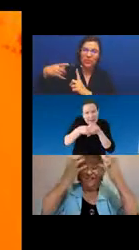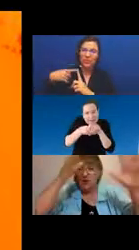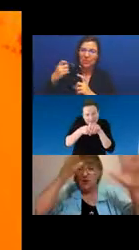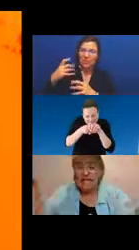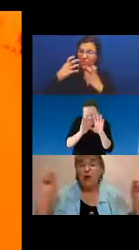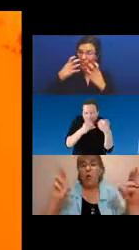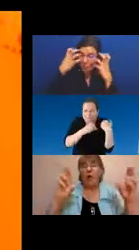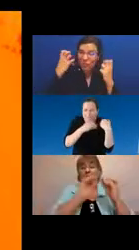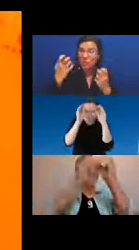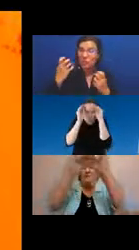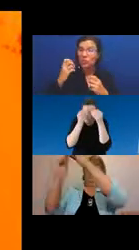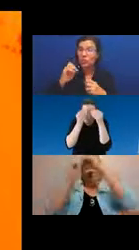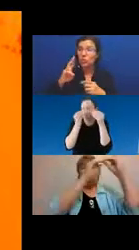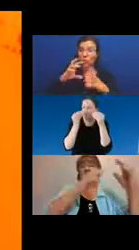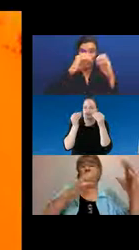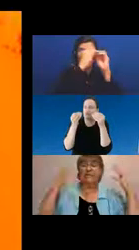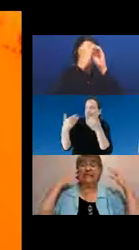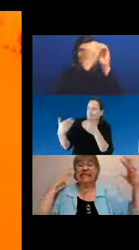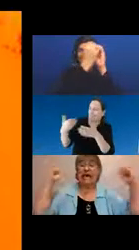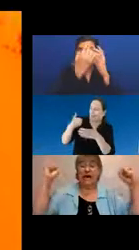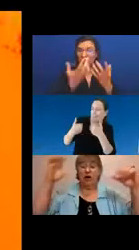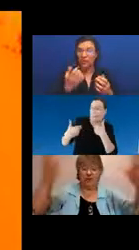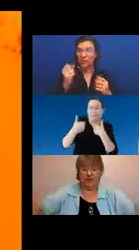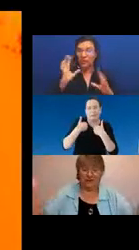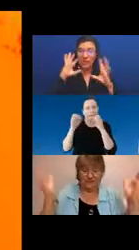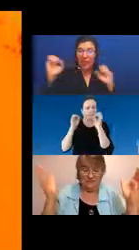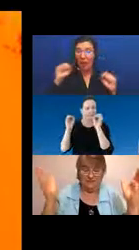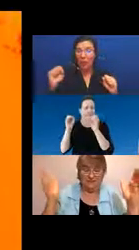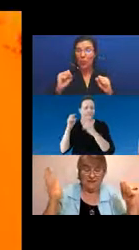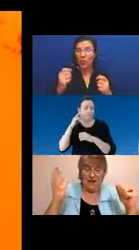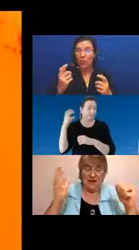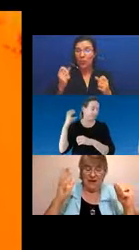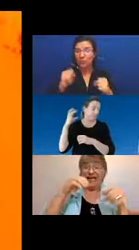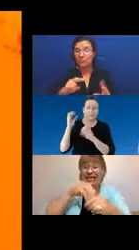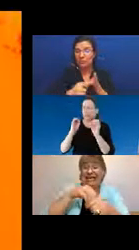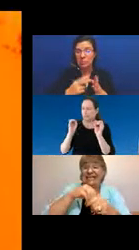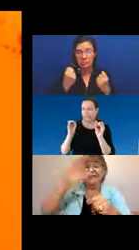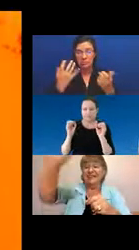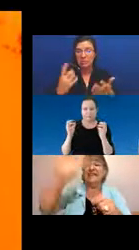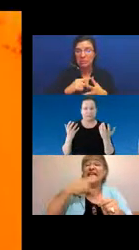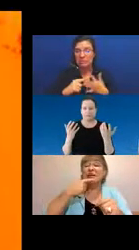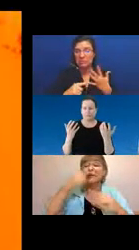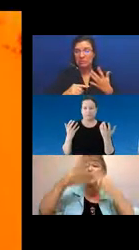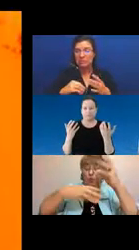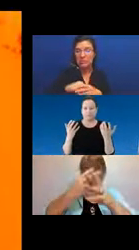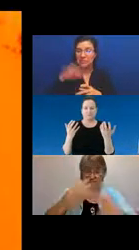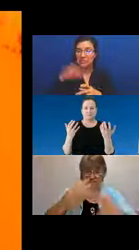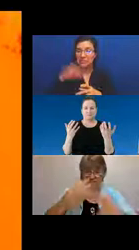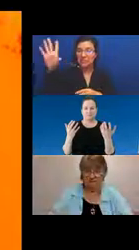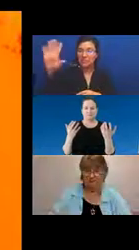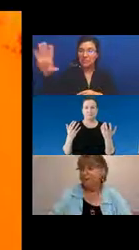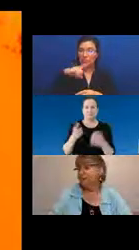fury or loud, in the hearing